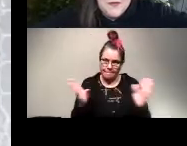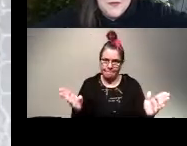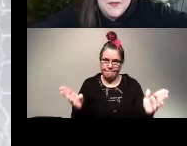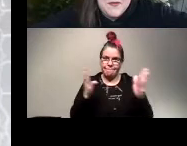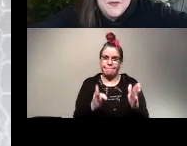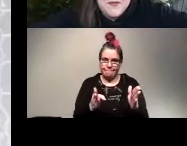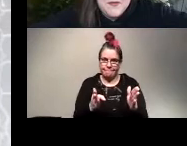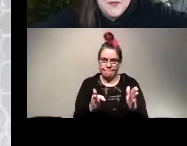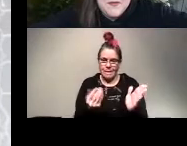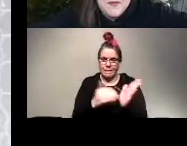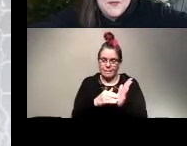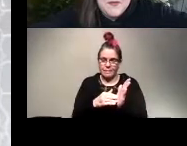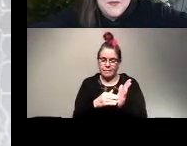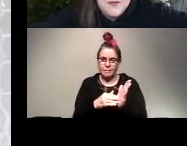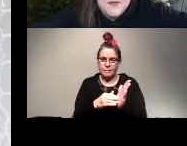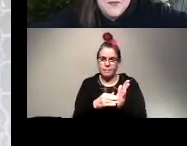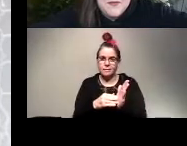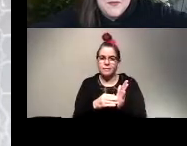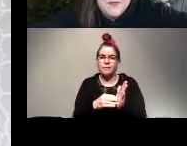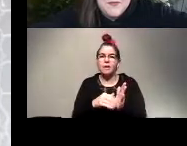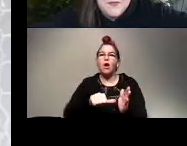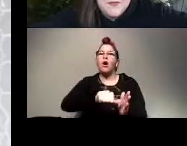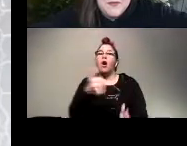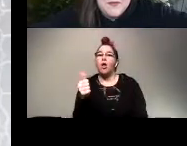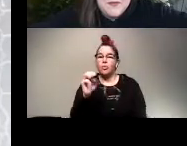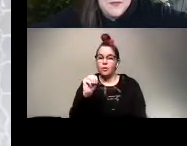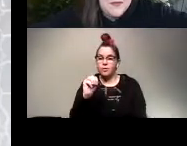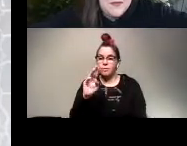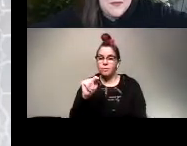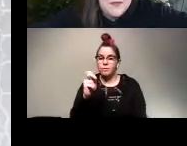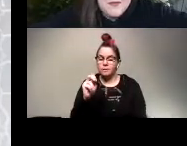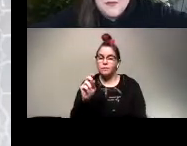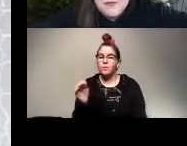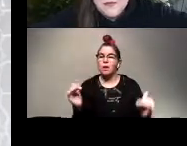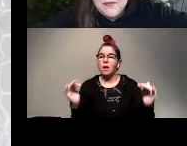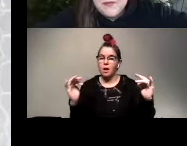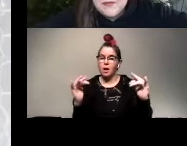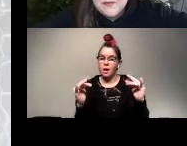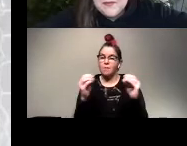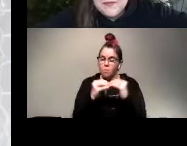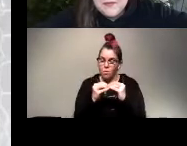here. But then other mutants from that first mutant make it even further.